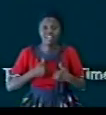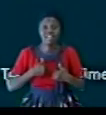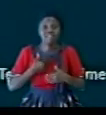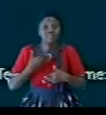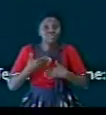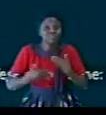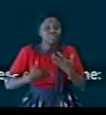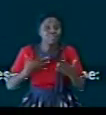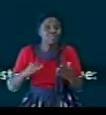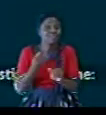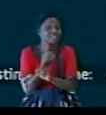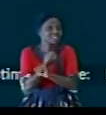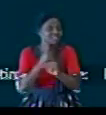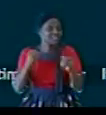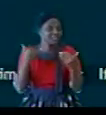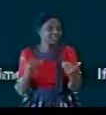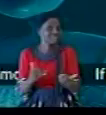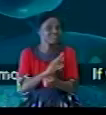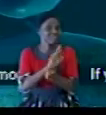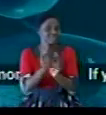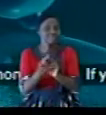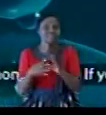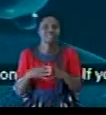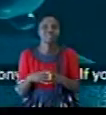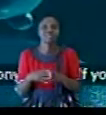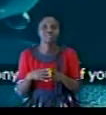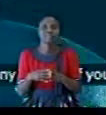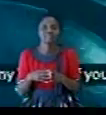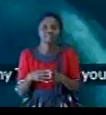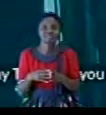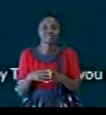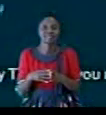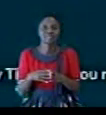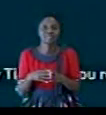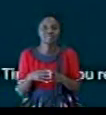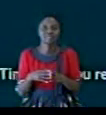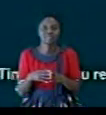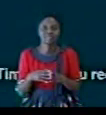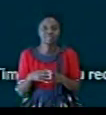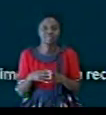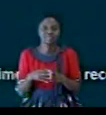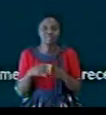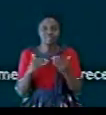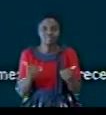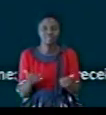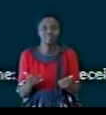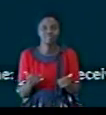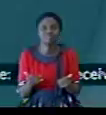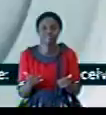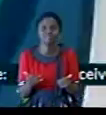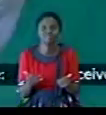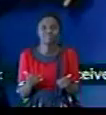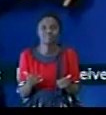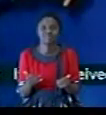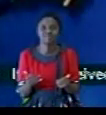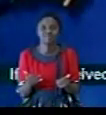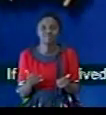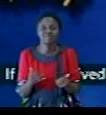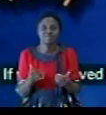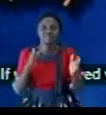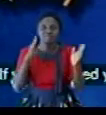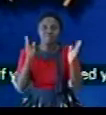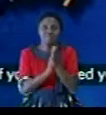salvation. With this, we return to the moderating overseer. Praise the